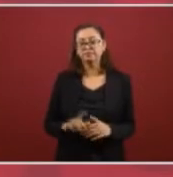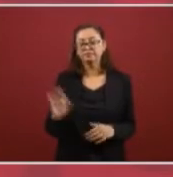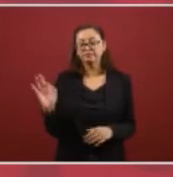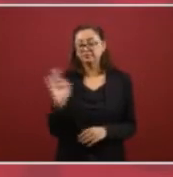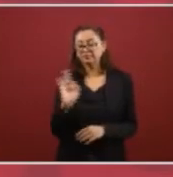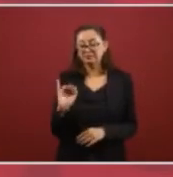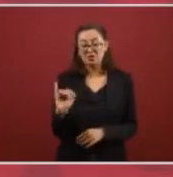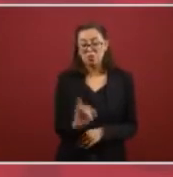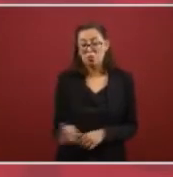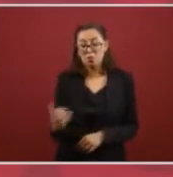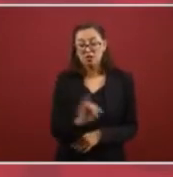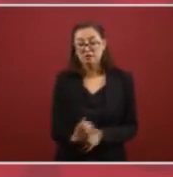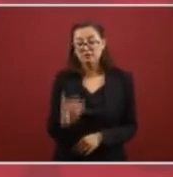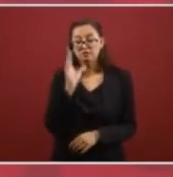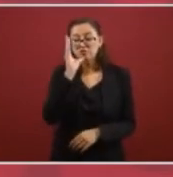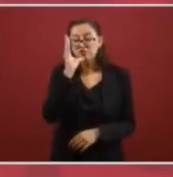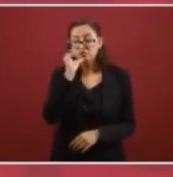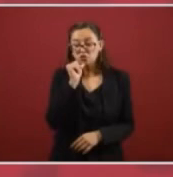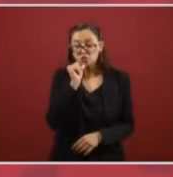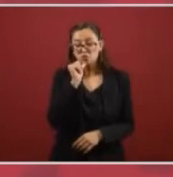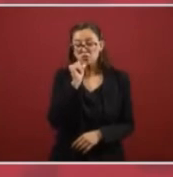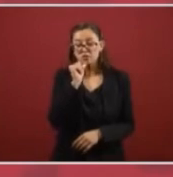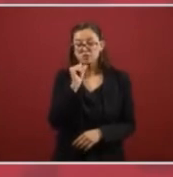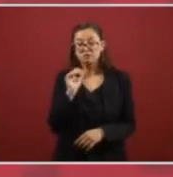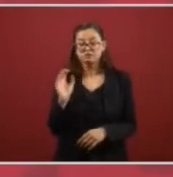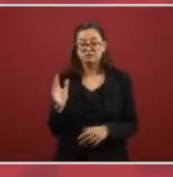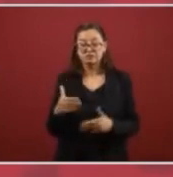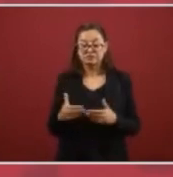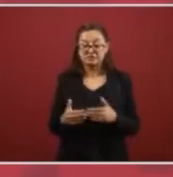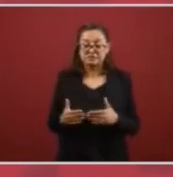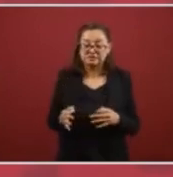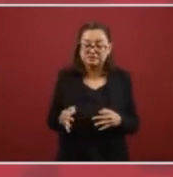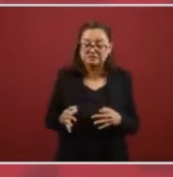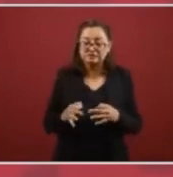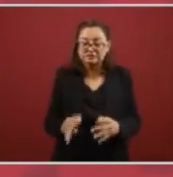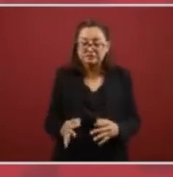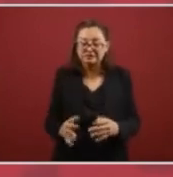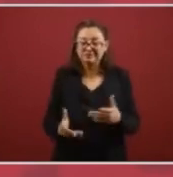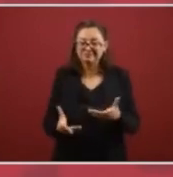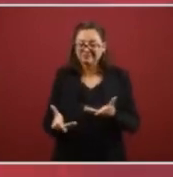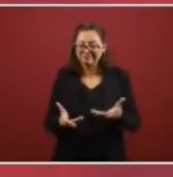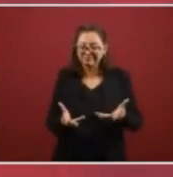But if it takes too long, like if it's delayed,